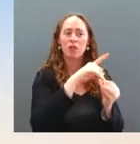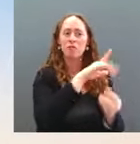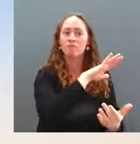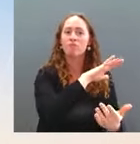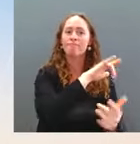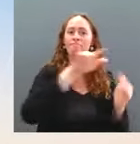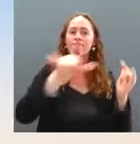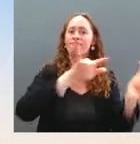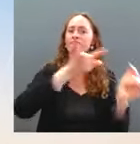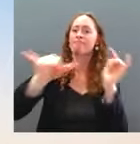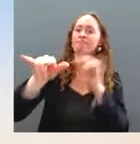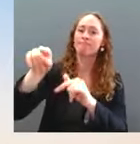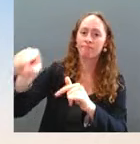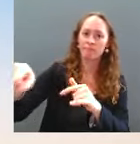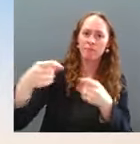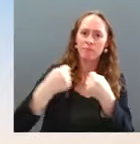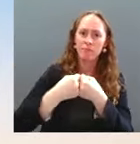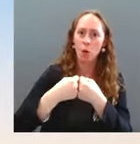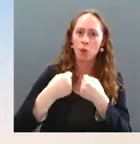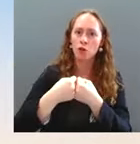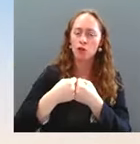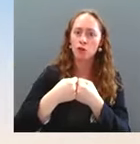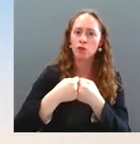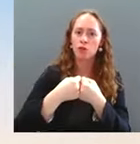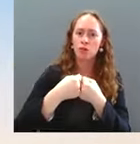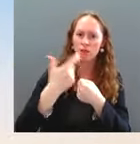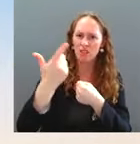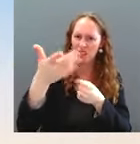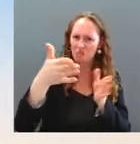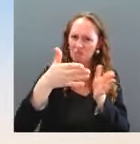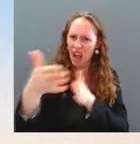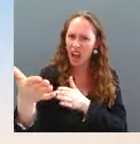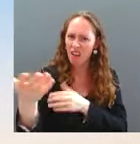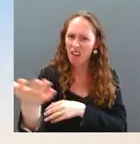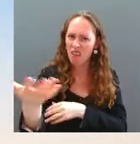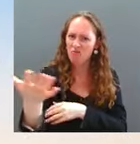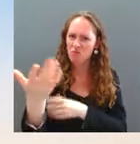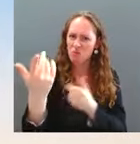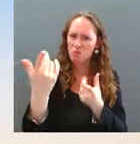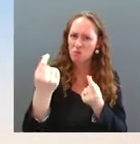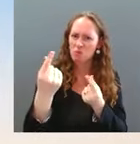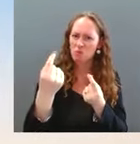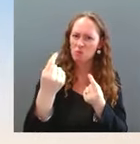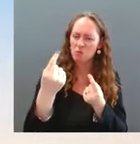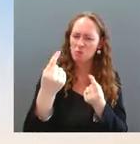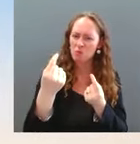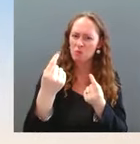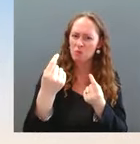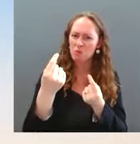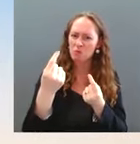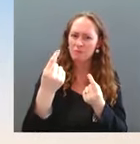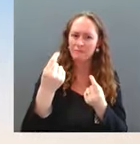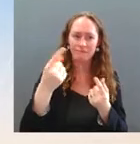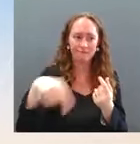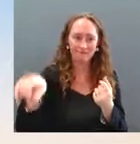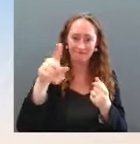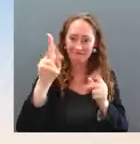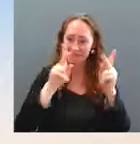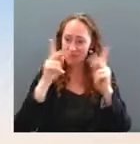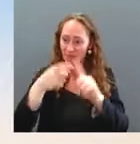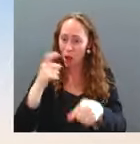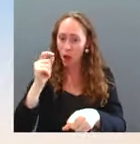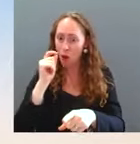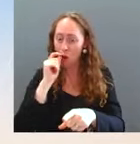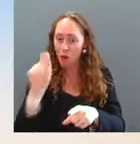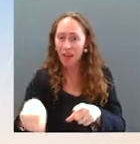that might come to the southern border? You know, the State Department hasn't really outlined the specifics on how they want to, you